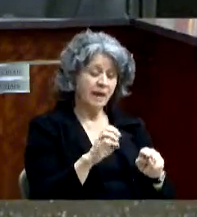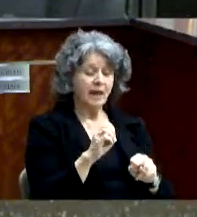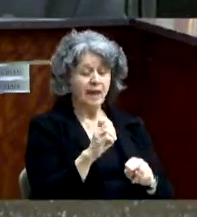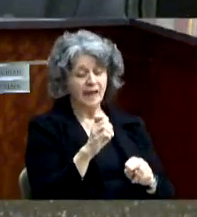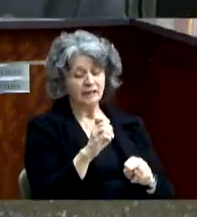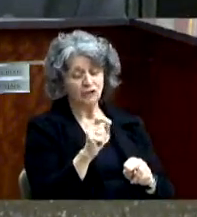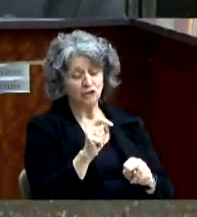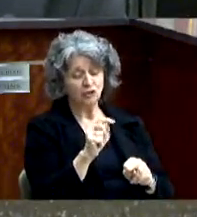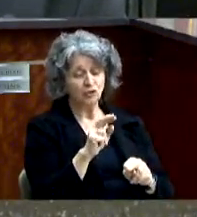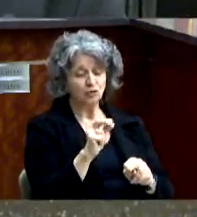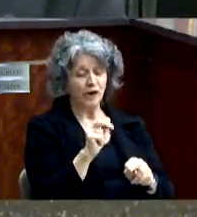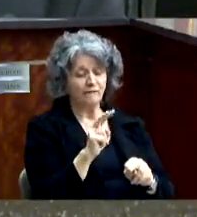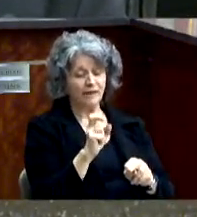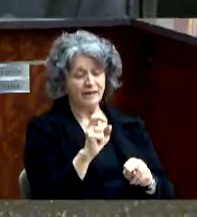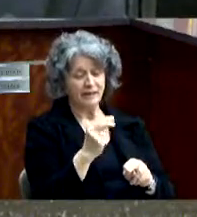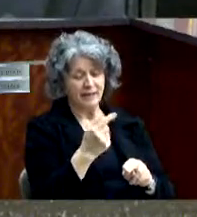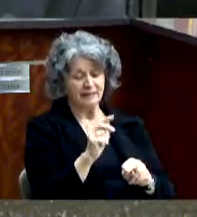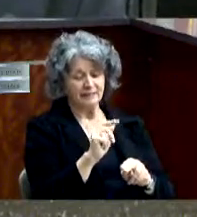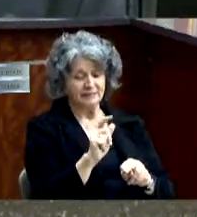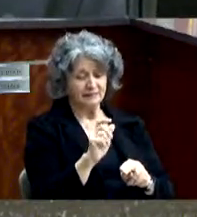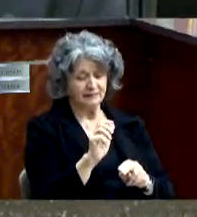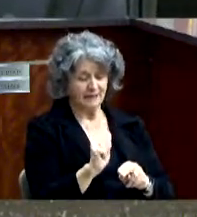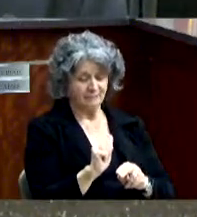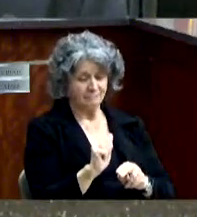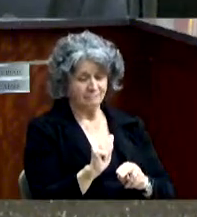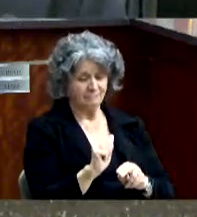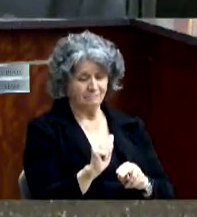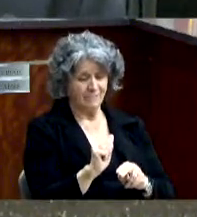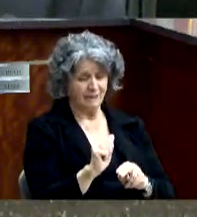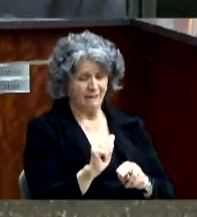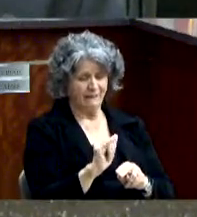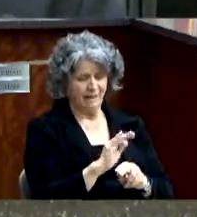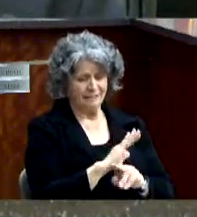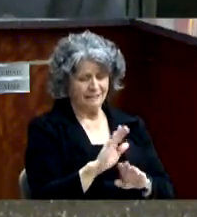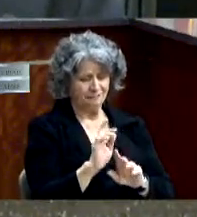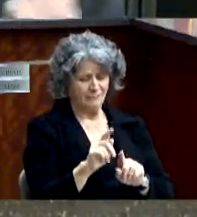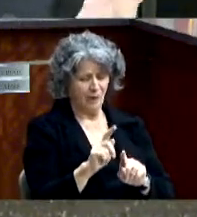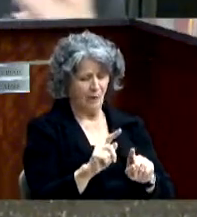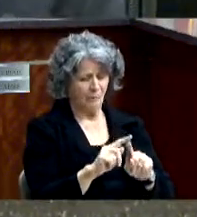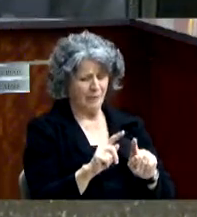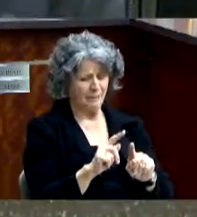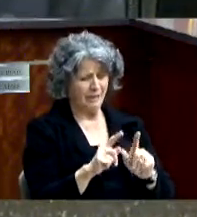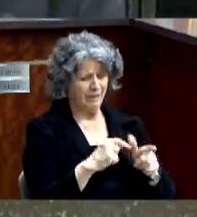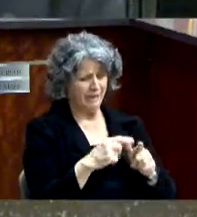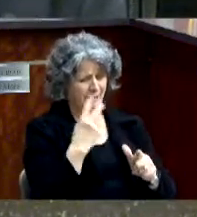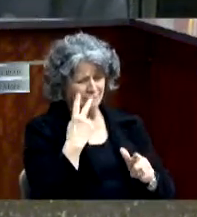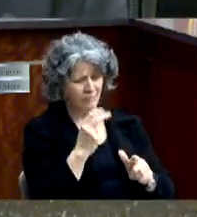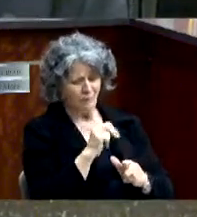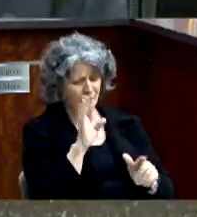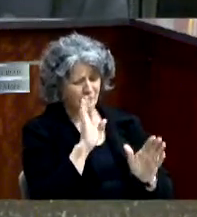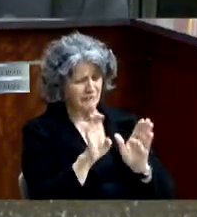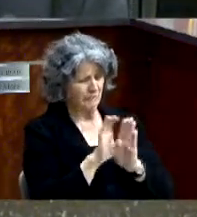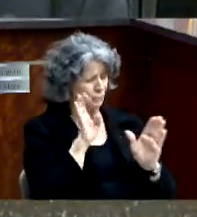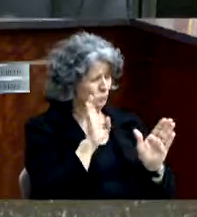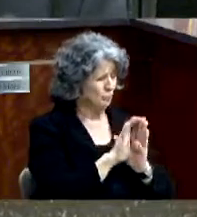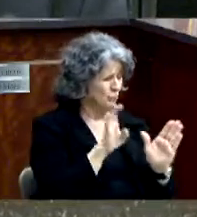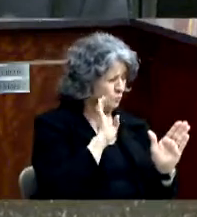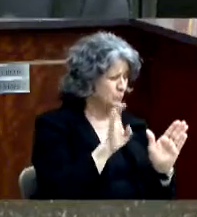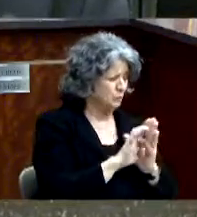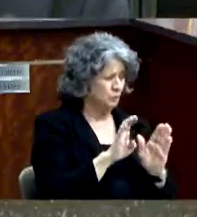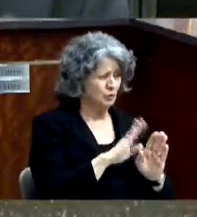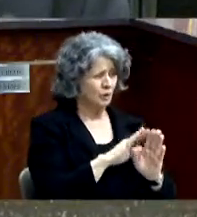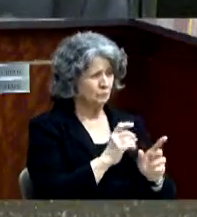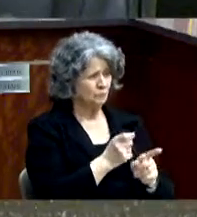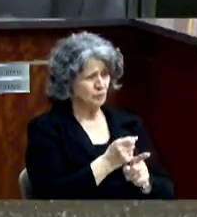thought they were actually going to cancel it, and then I saw all these pictures on Twitter, and I'm like, I guess I missed it. But Mike, it was a good